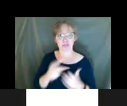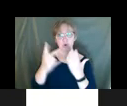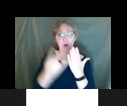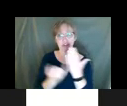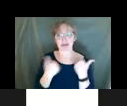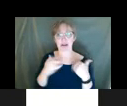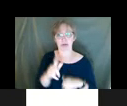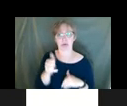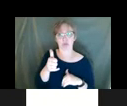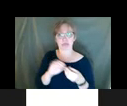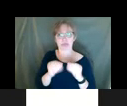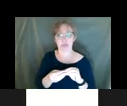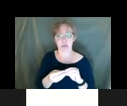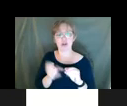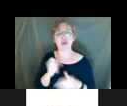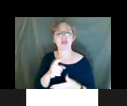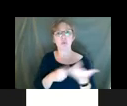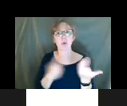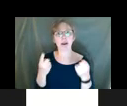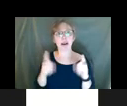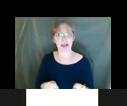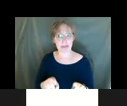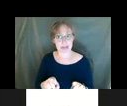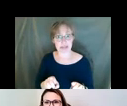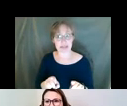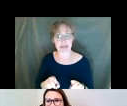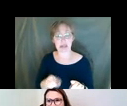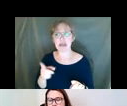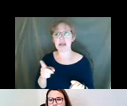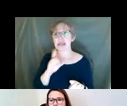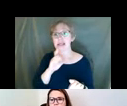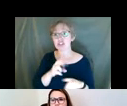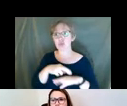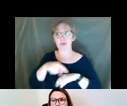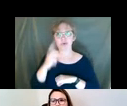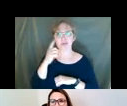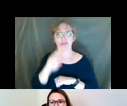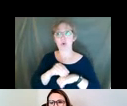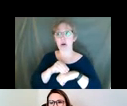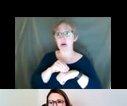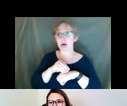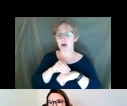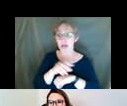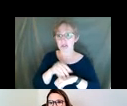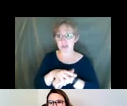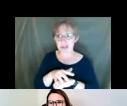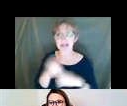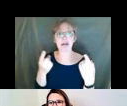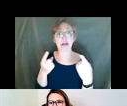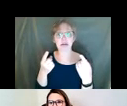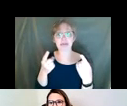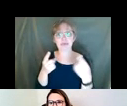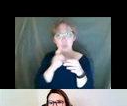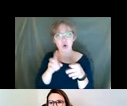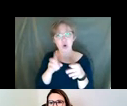what happened is that the referrals for counseling did have a wait